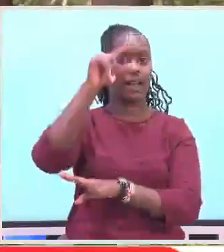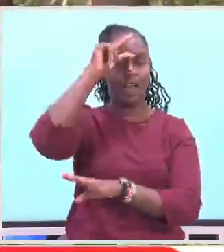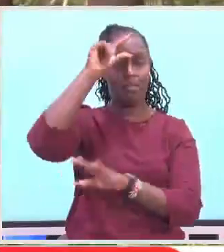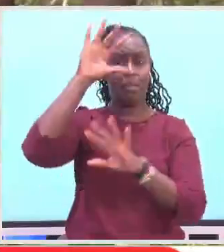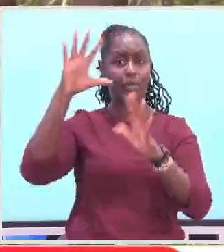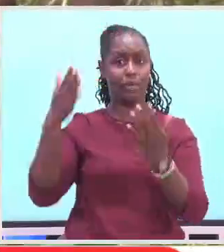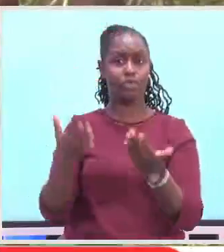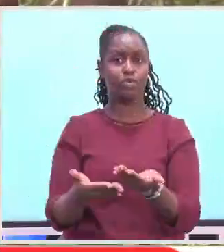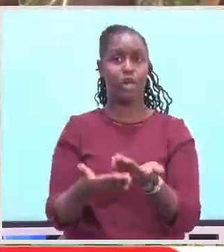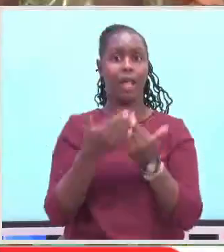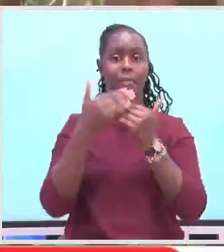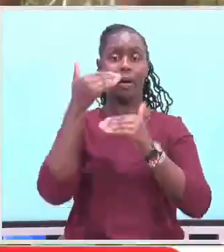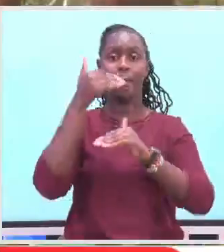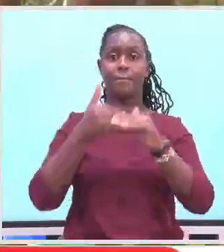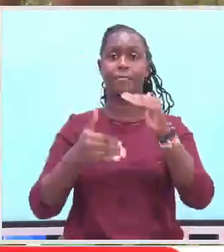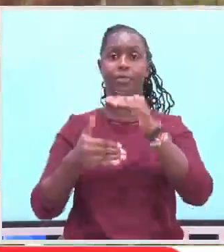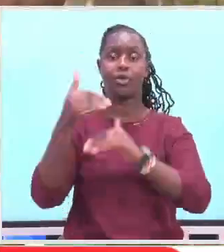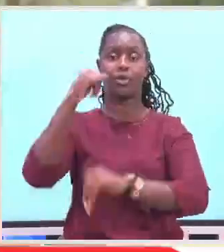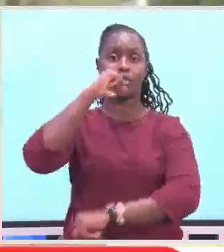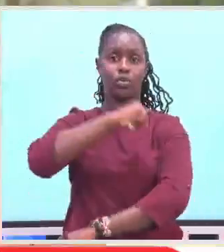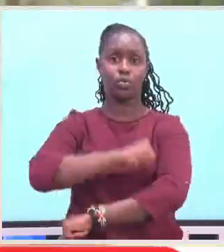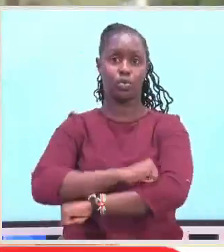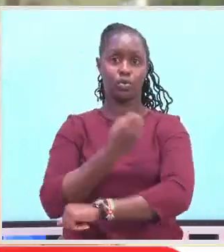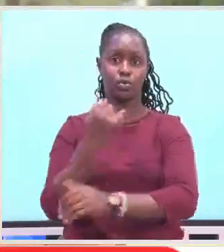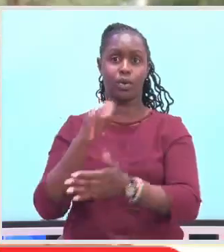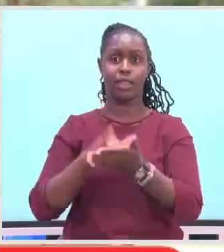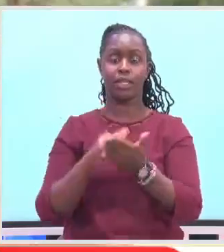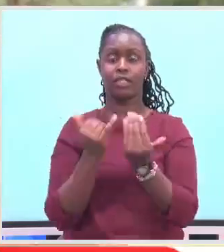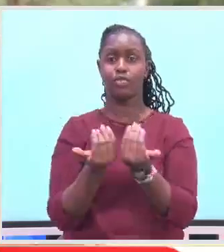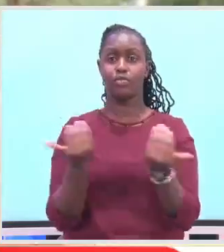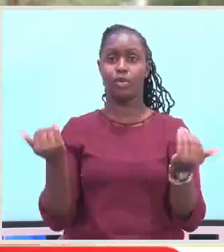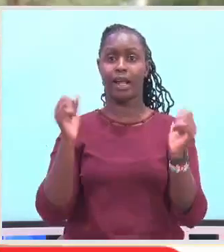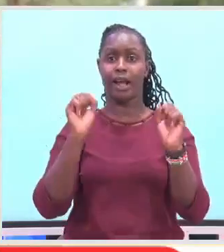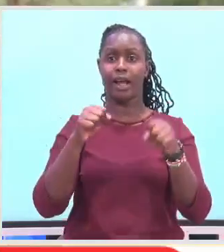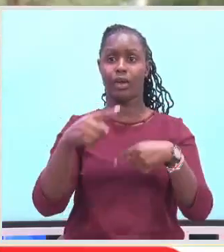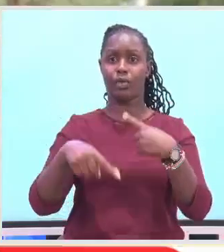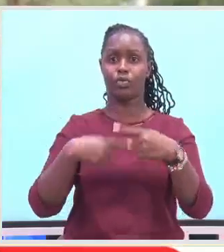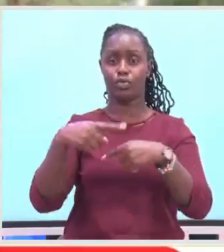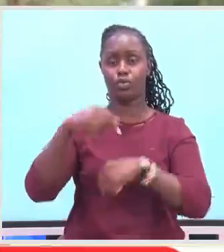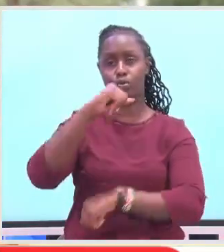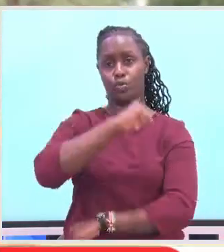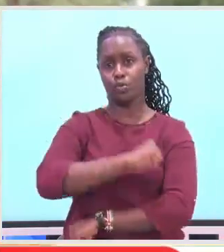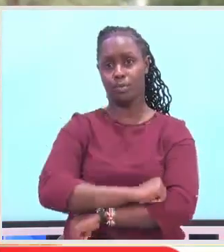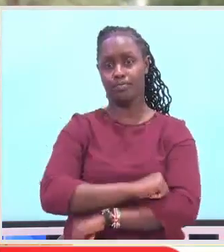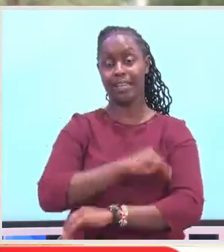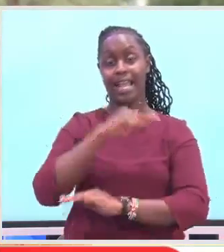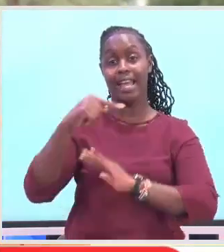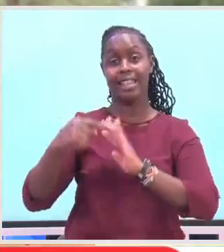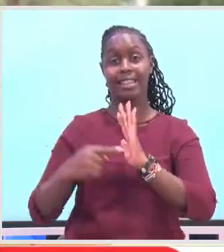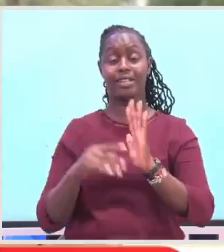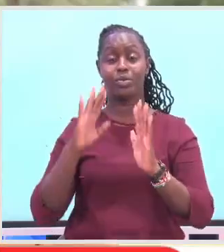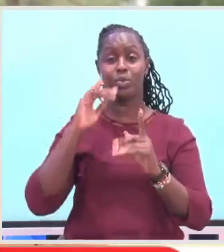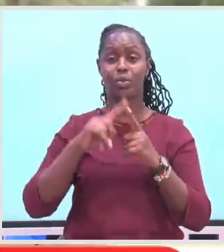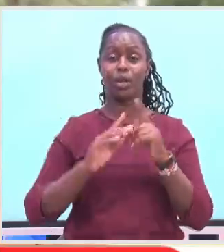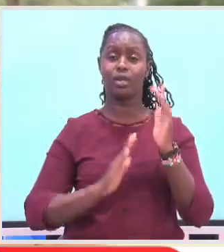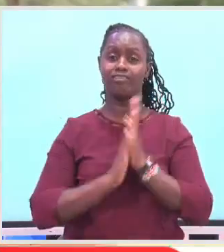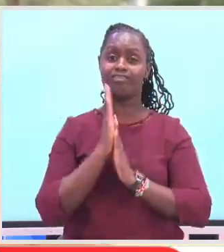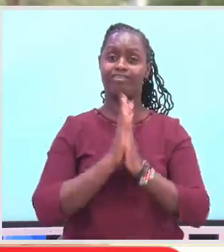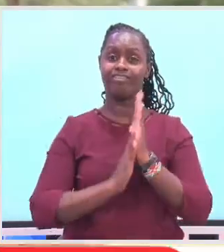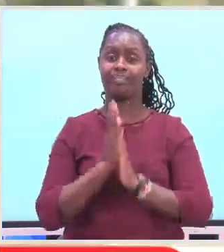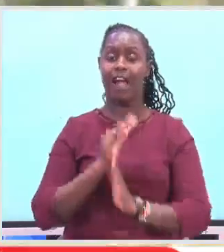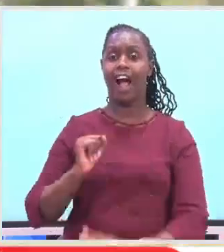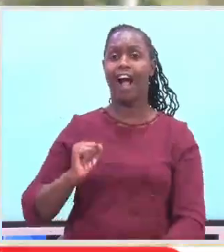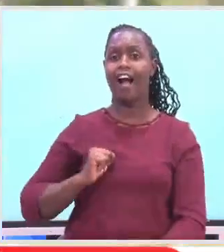will help in easing the life of children while in school. Kri itapea motisha hata wasichana wa eneo hili waweze